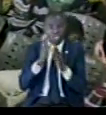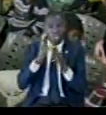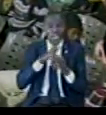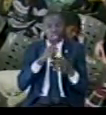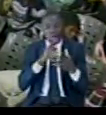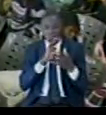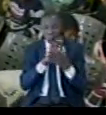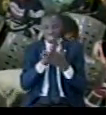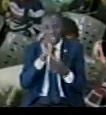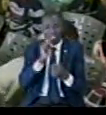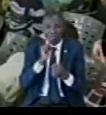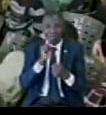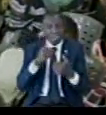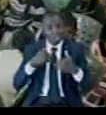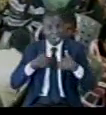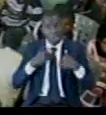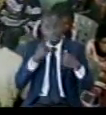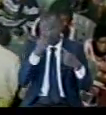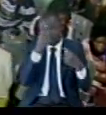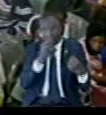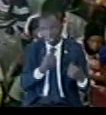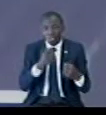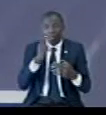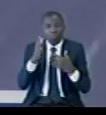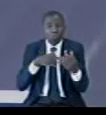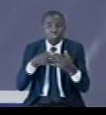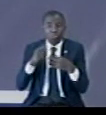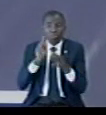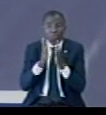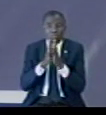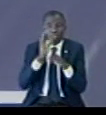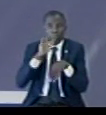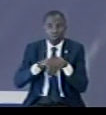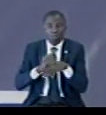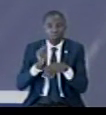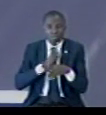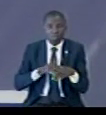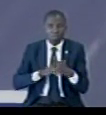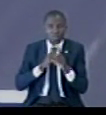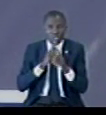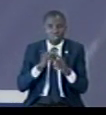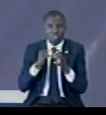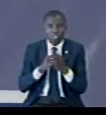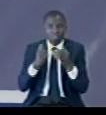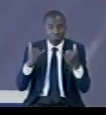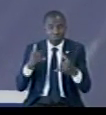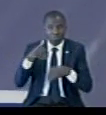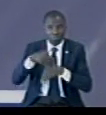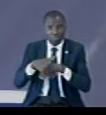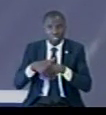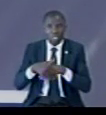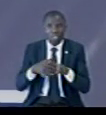wave your flag if you are finished so that we know you are finished.